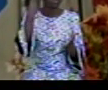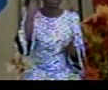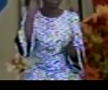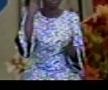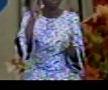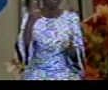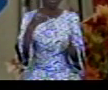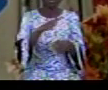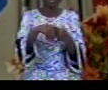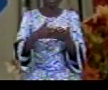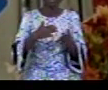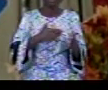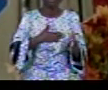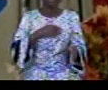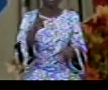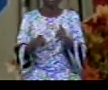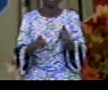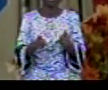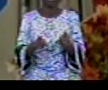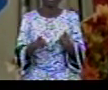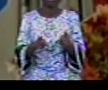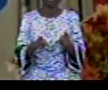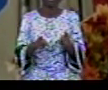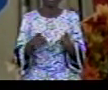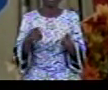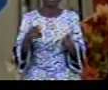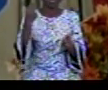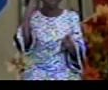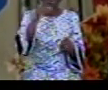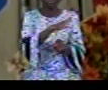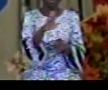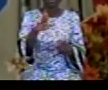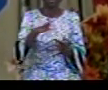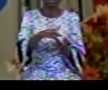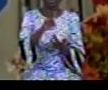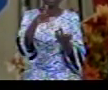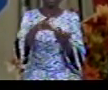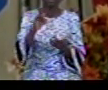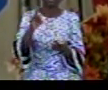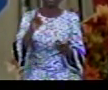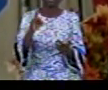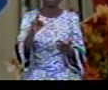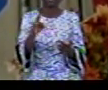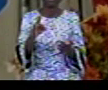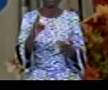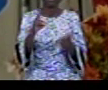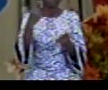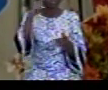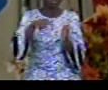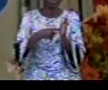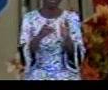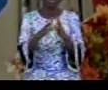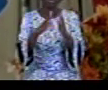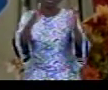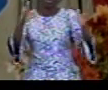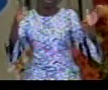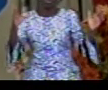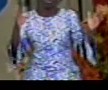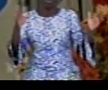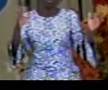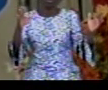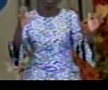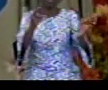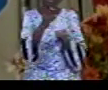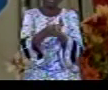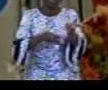Niger State, feel very honored for your choice of our state to anchor a massive global program of